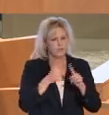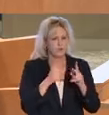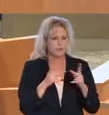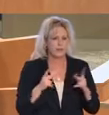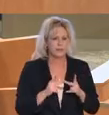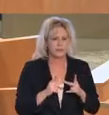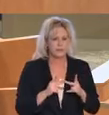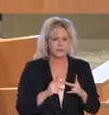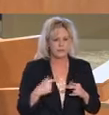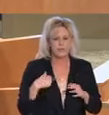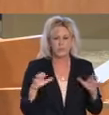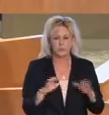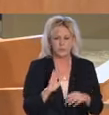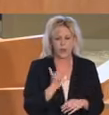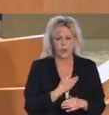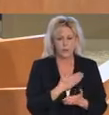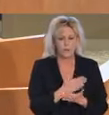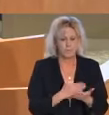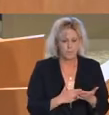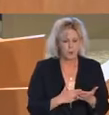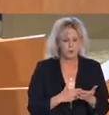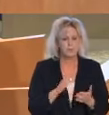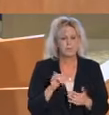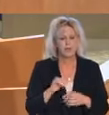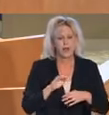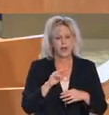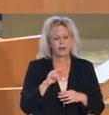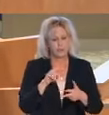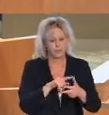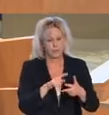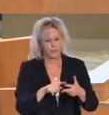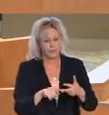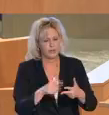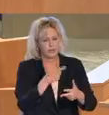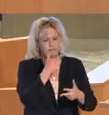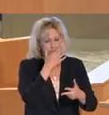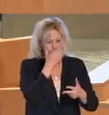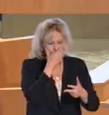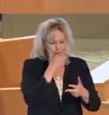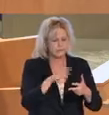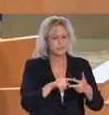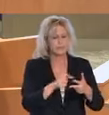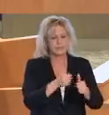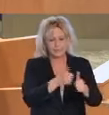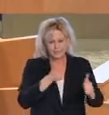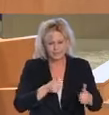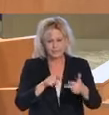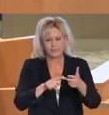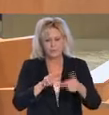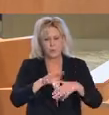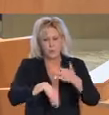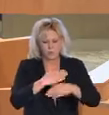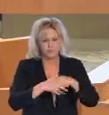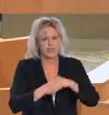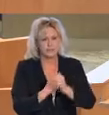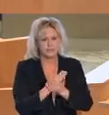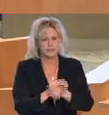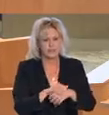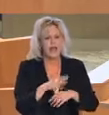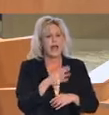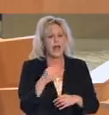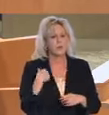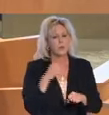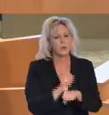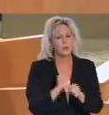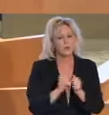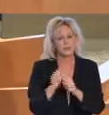place. So if we do our part as residents by watching those three things of wearing our masks, physical distance, washing our hands, and we work